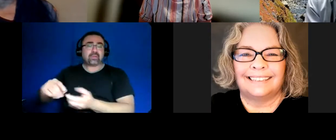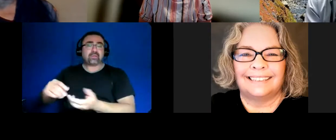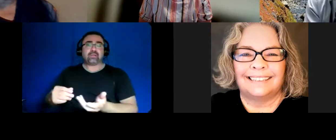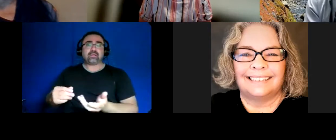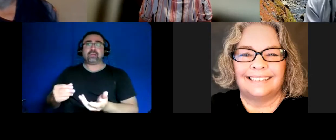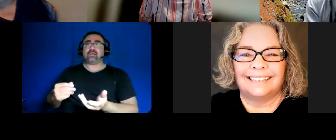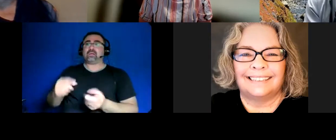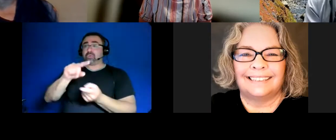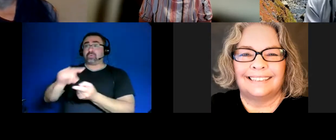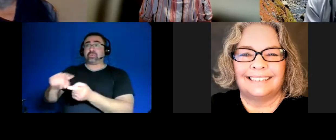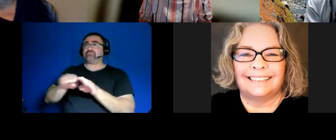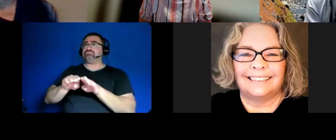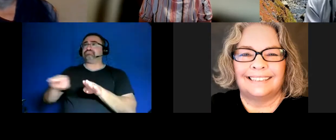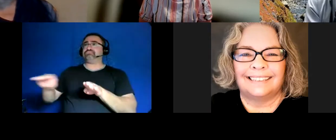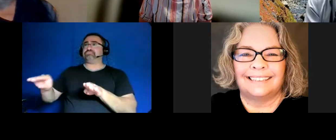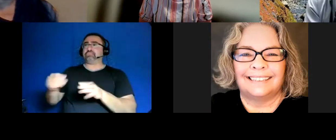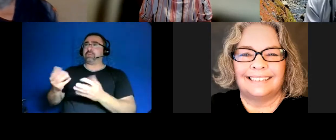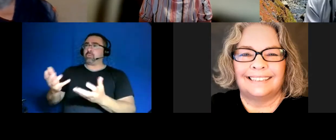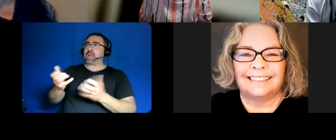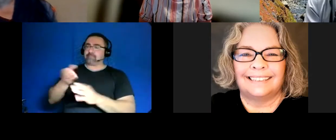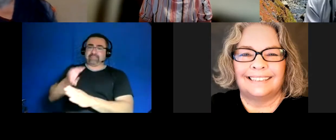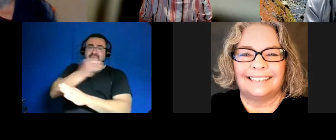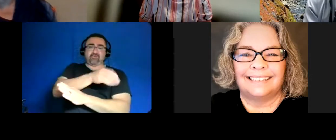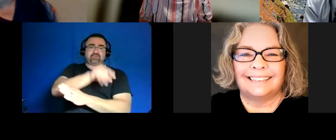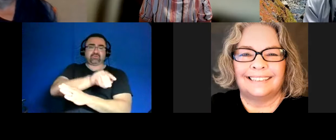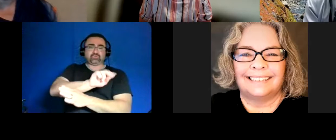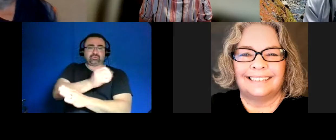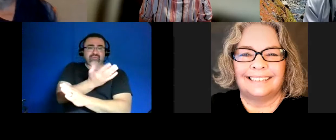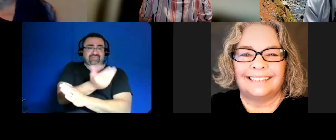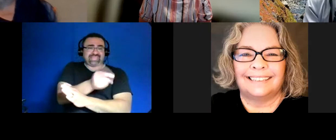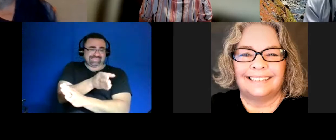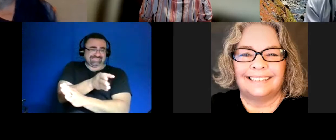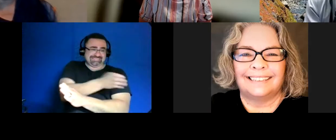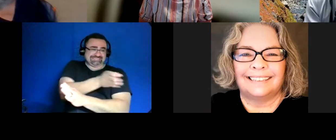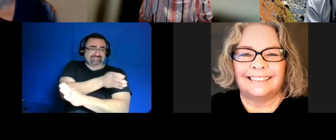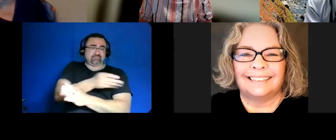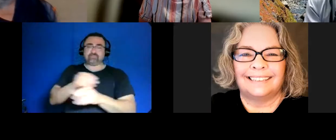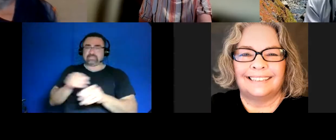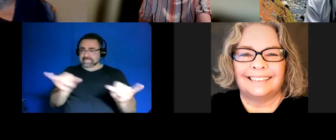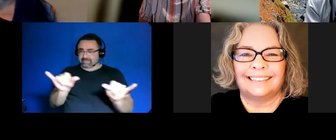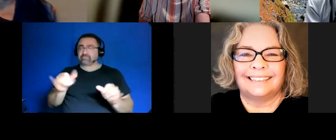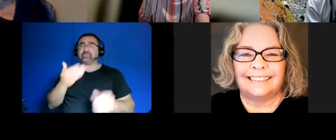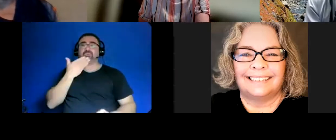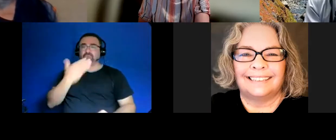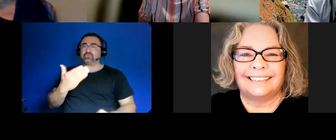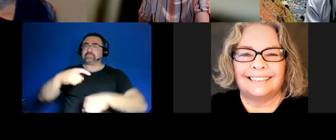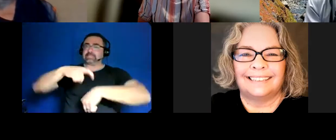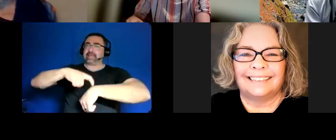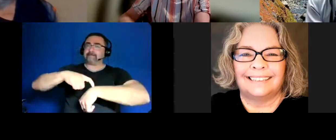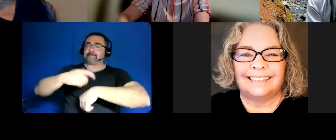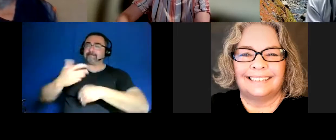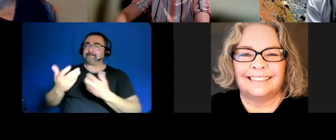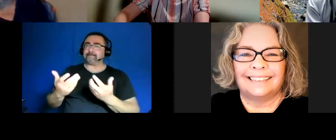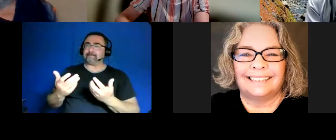to the point, at least to the level we were at by June 15th, I think that will be a very good indication for us that we